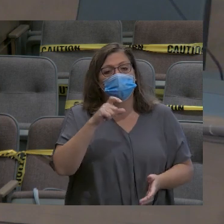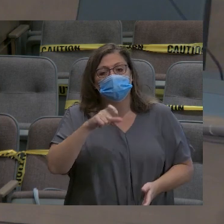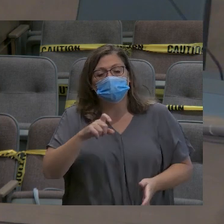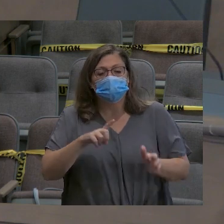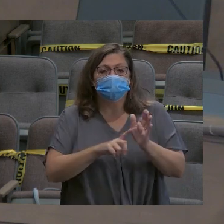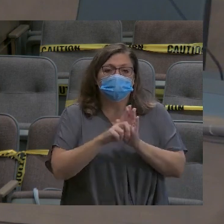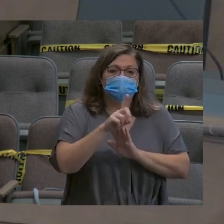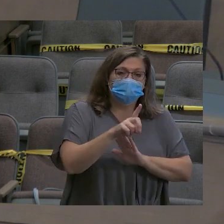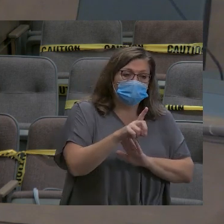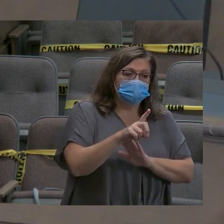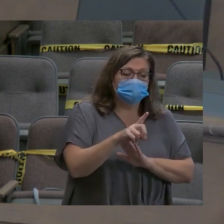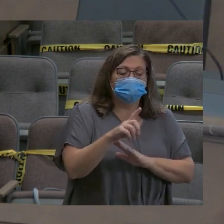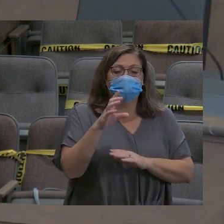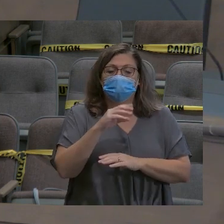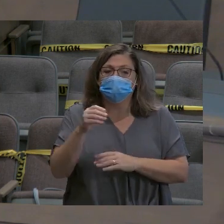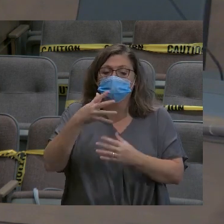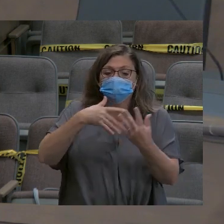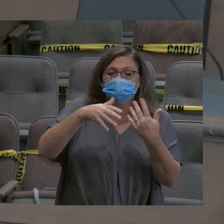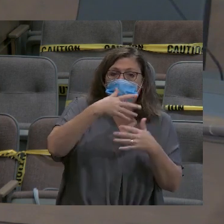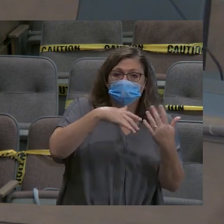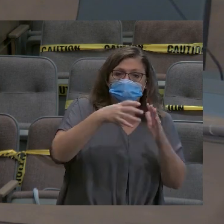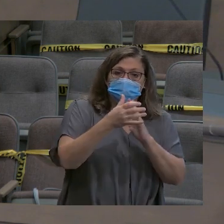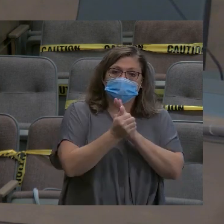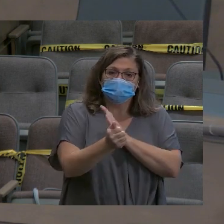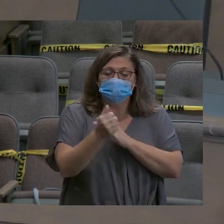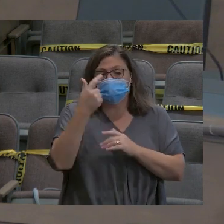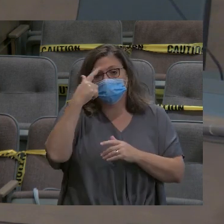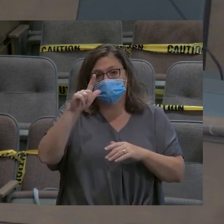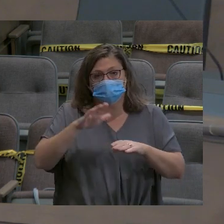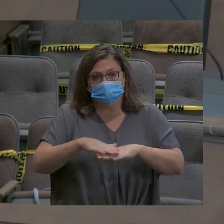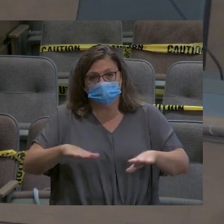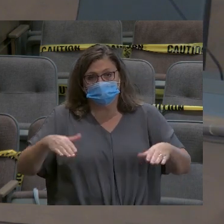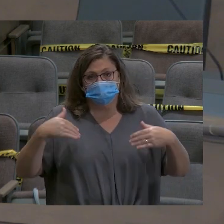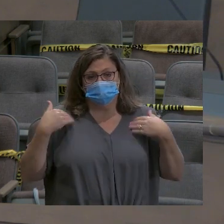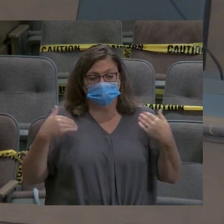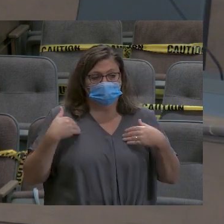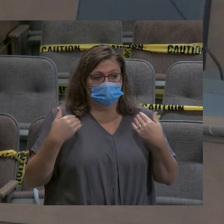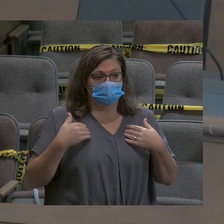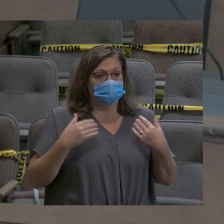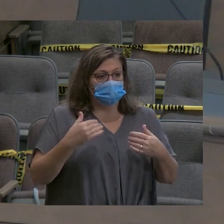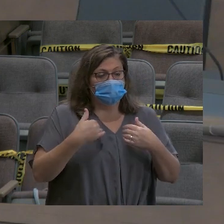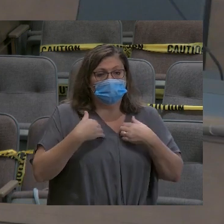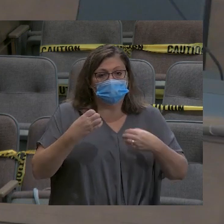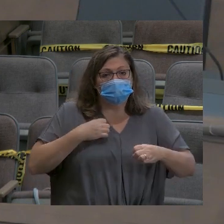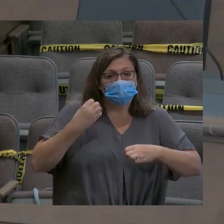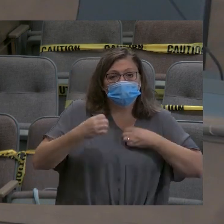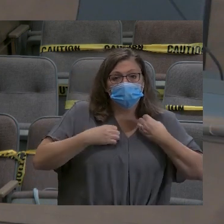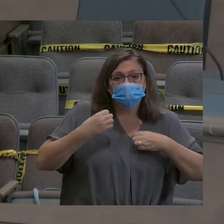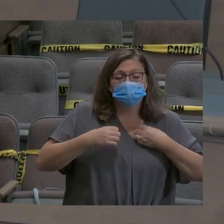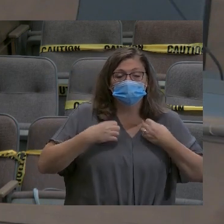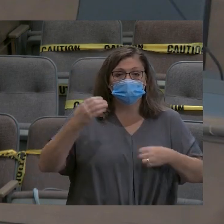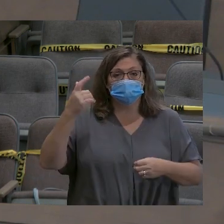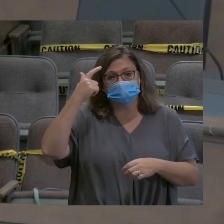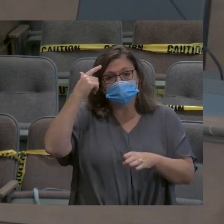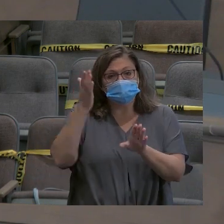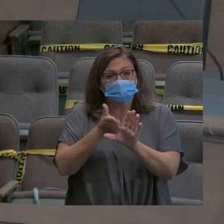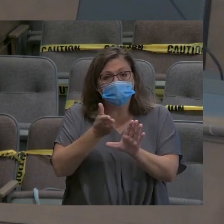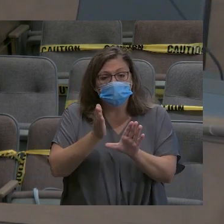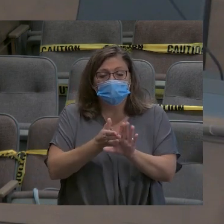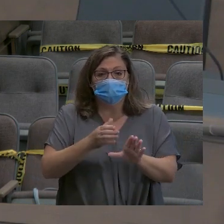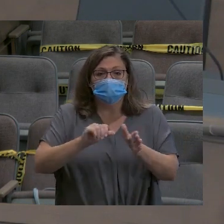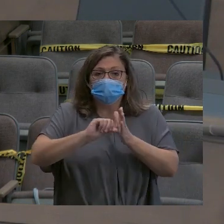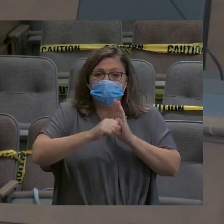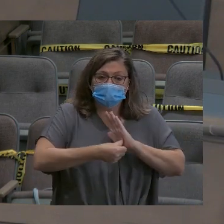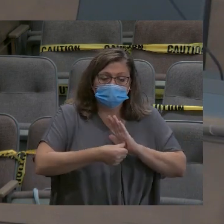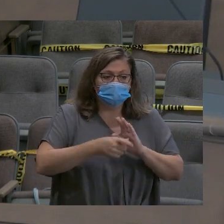and social skills of young children, that there is an emotional and psychological impact that most of us, upon